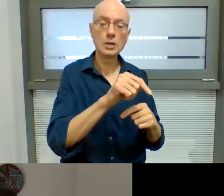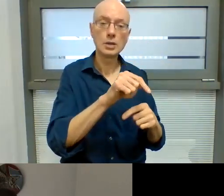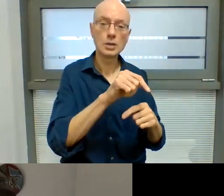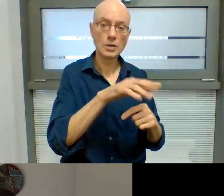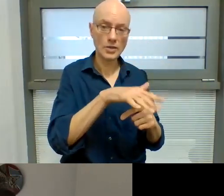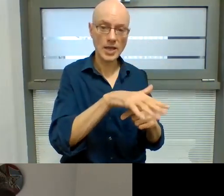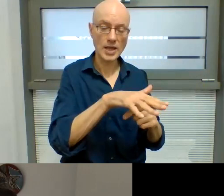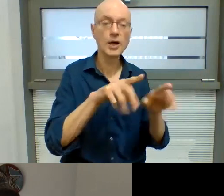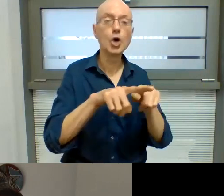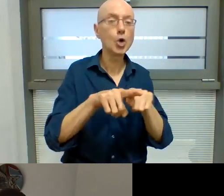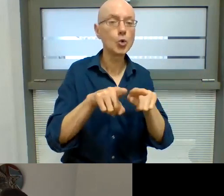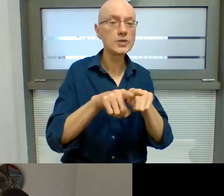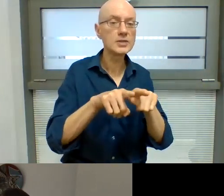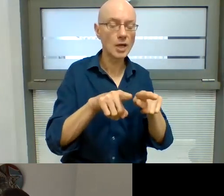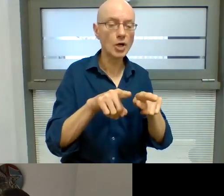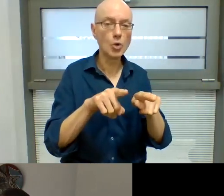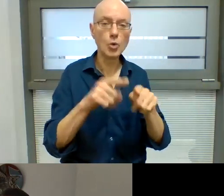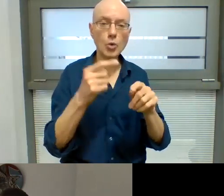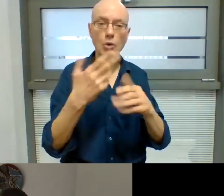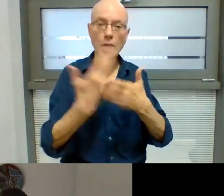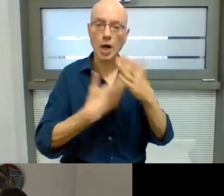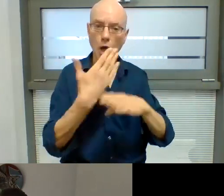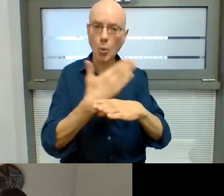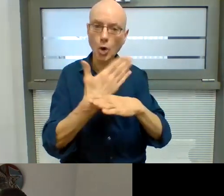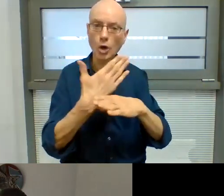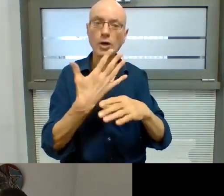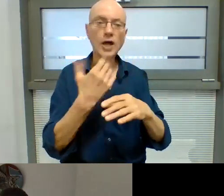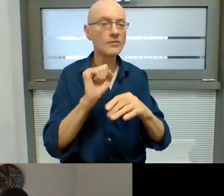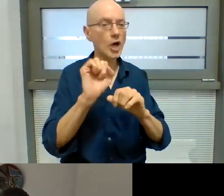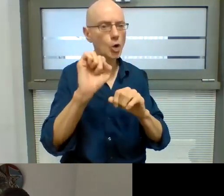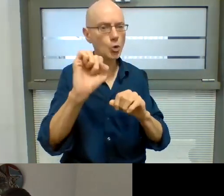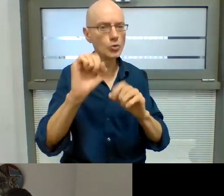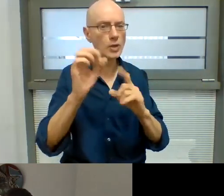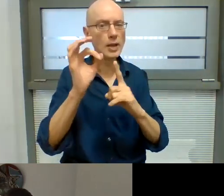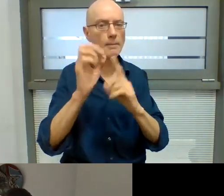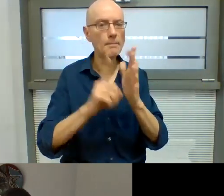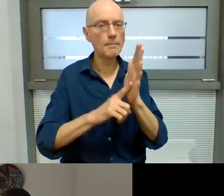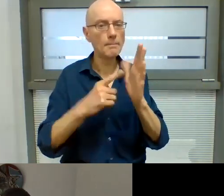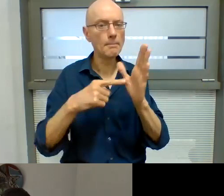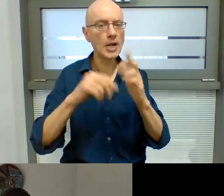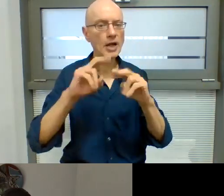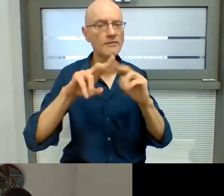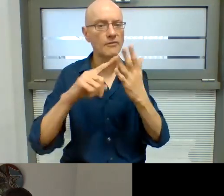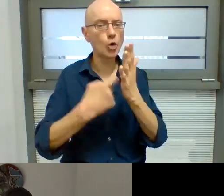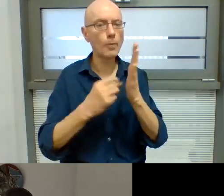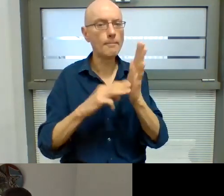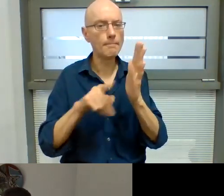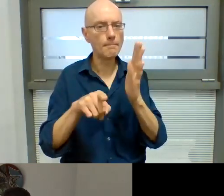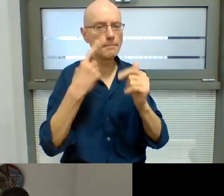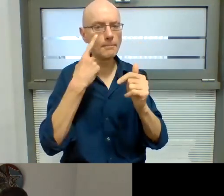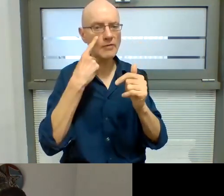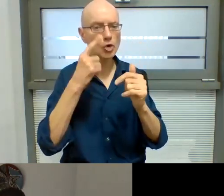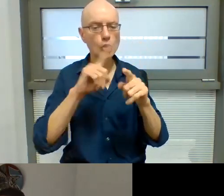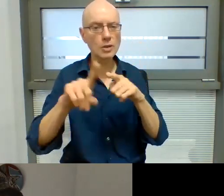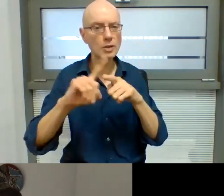hopefully be on their own platforms as well, because kind of looking at platforms that can